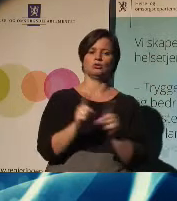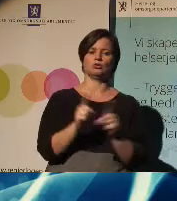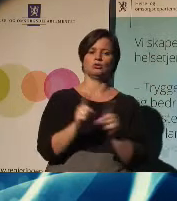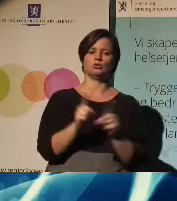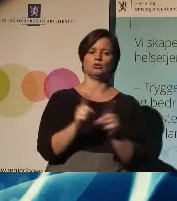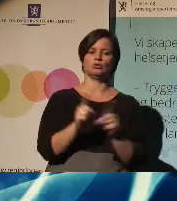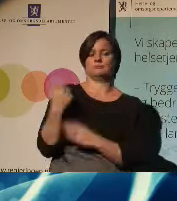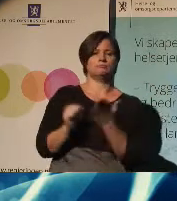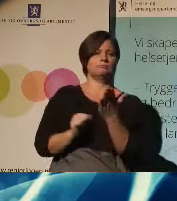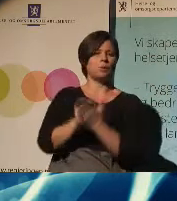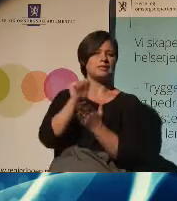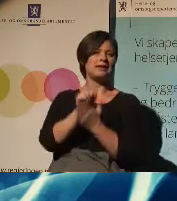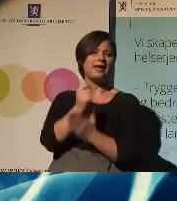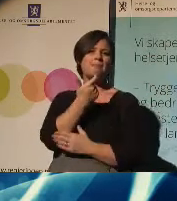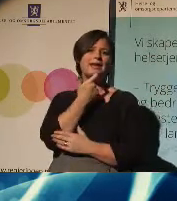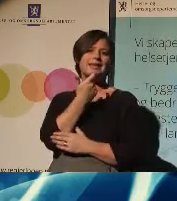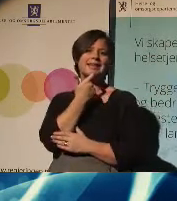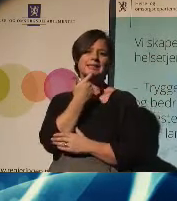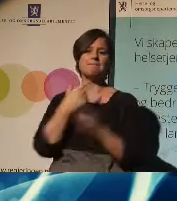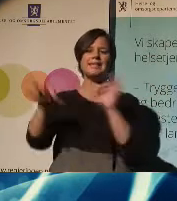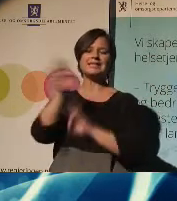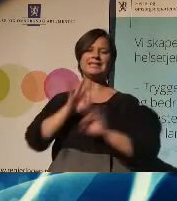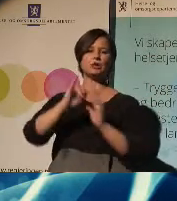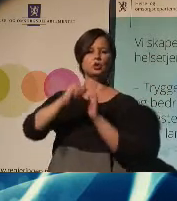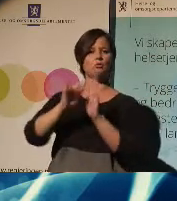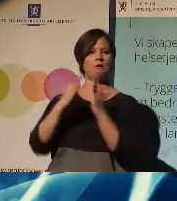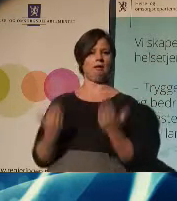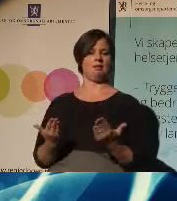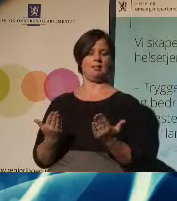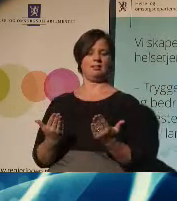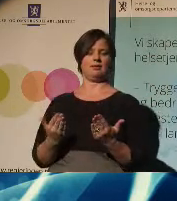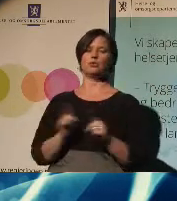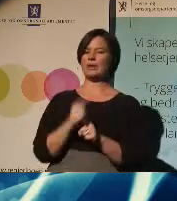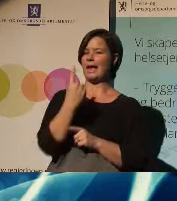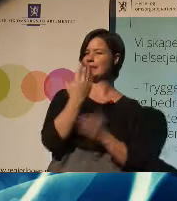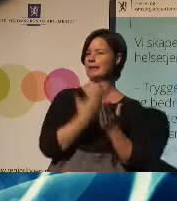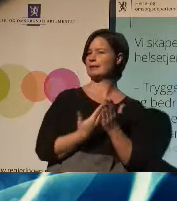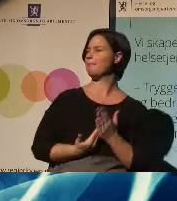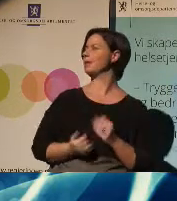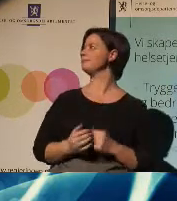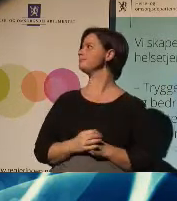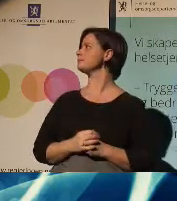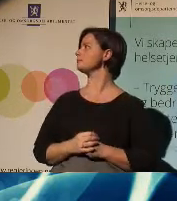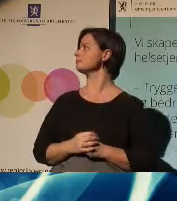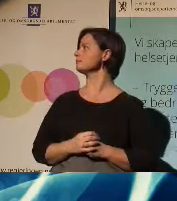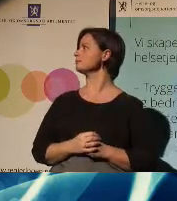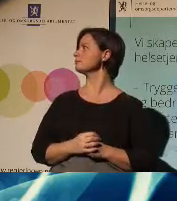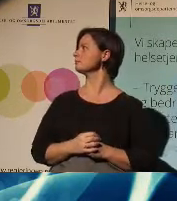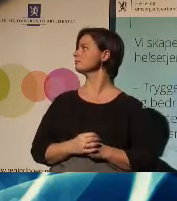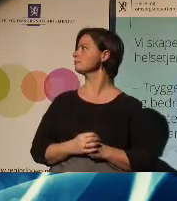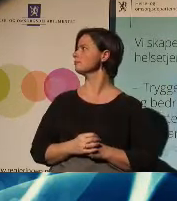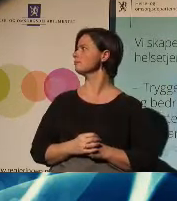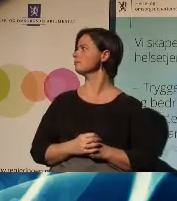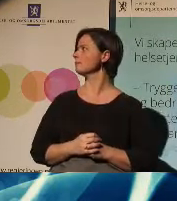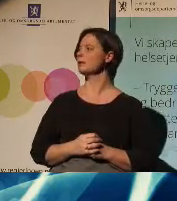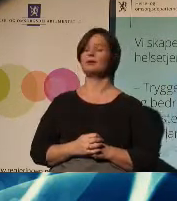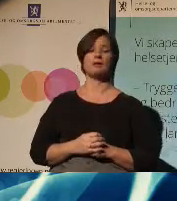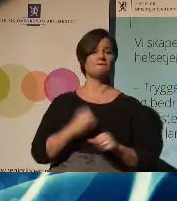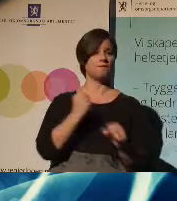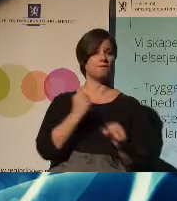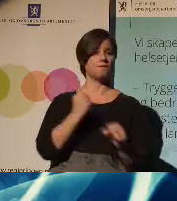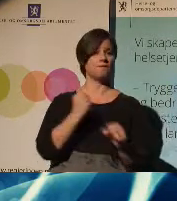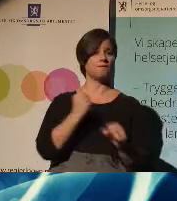have four big randomized clinical trials. This is just one example. What you can see, and it's almost a stunning